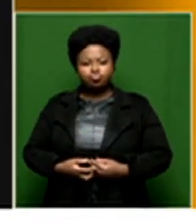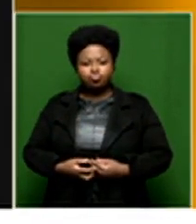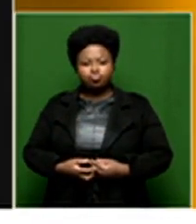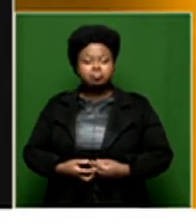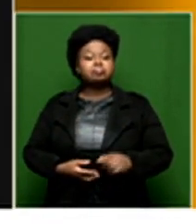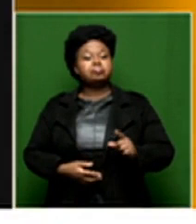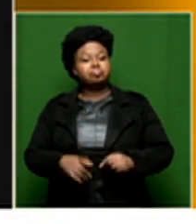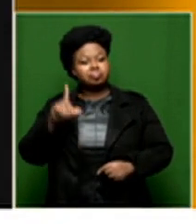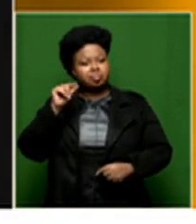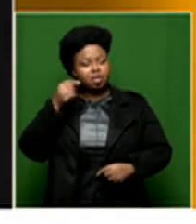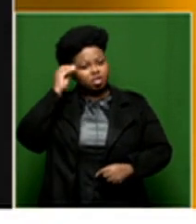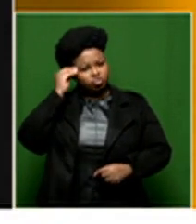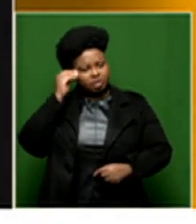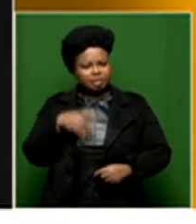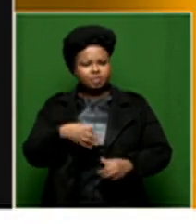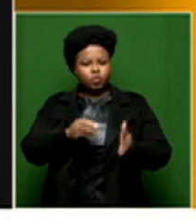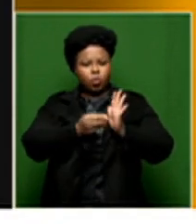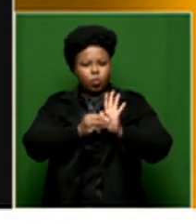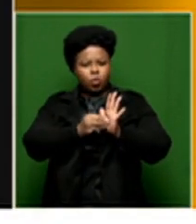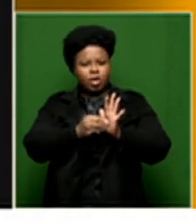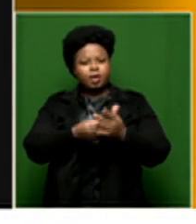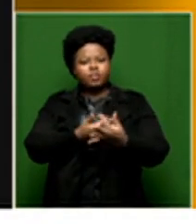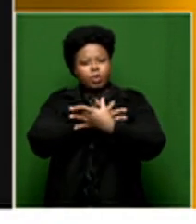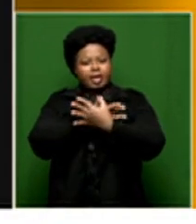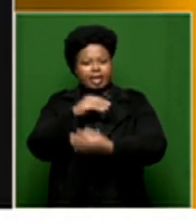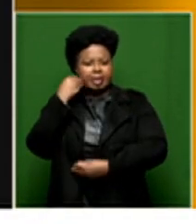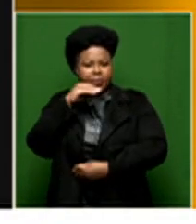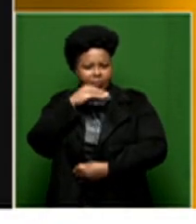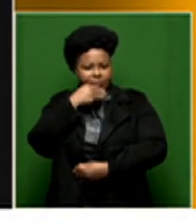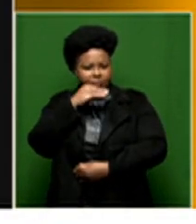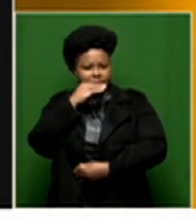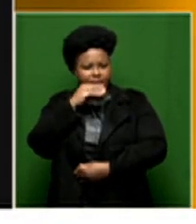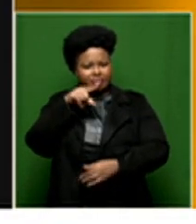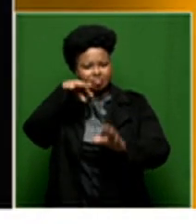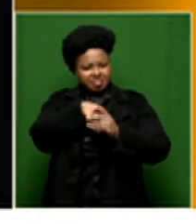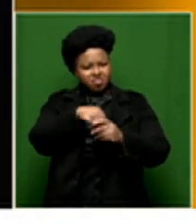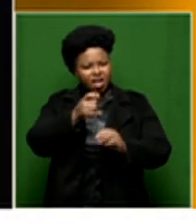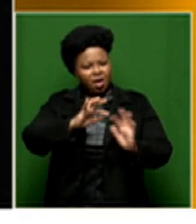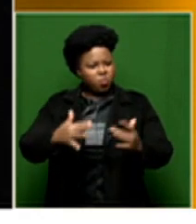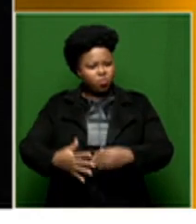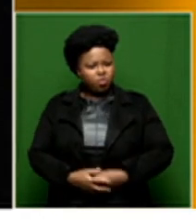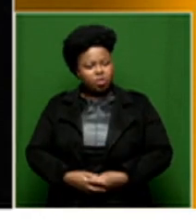There's a very interesting ingredient there, cannabis. I mean, why this particular ingredient, and what does it do?